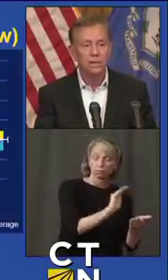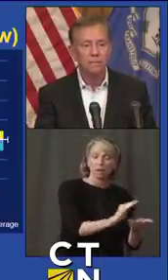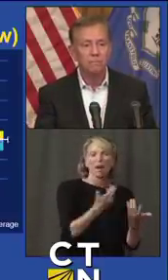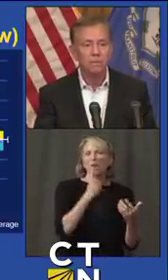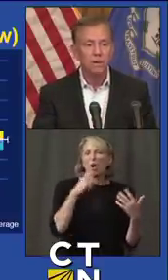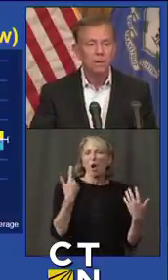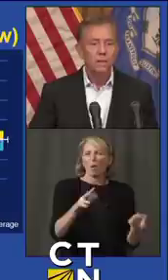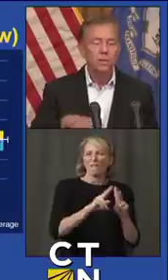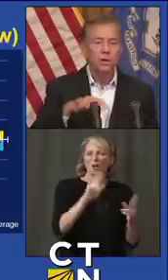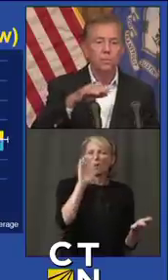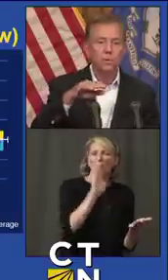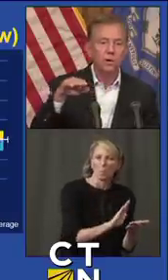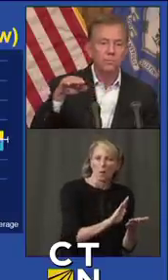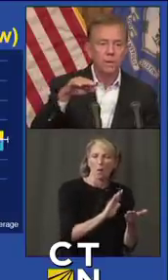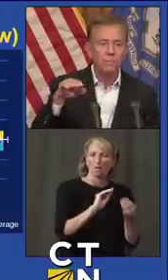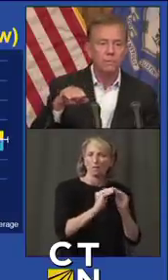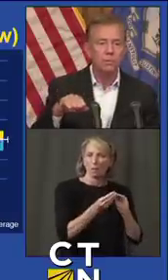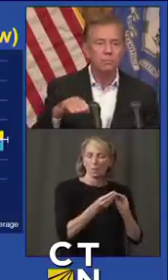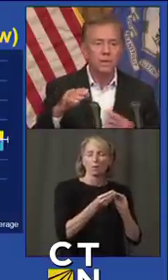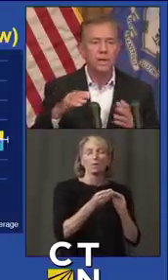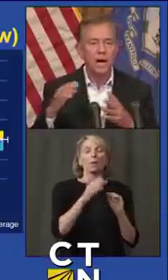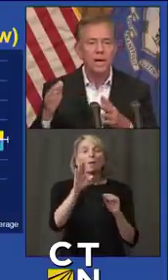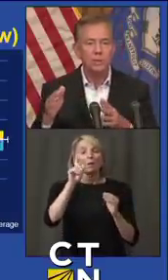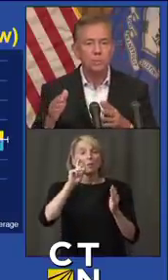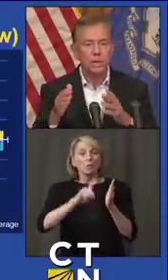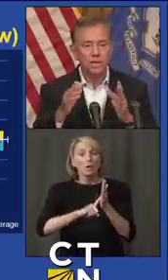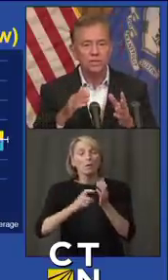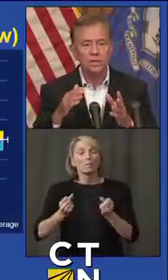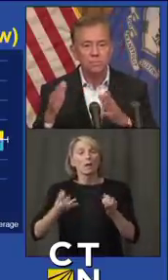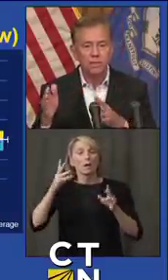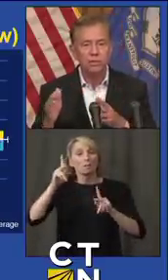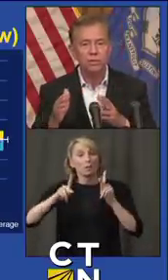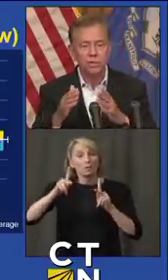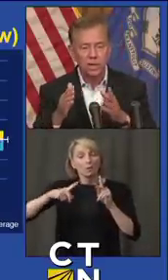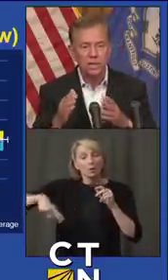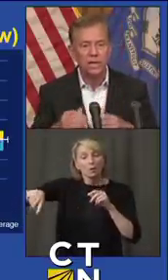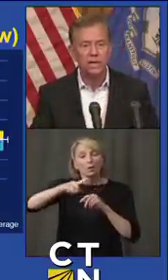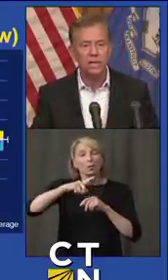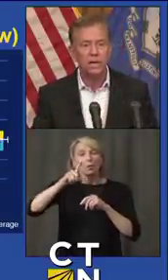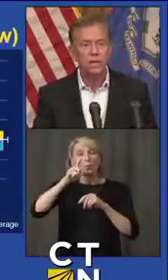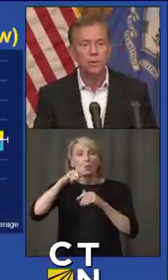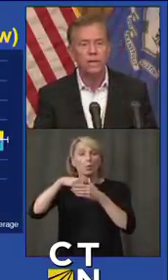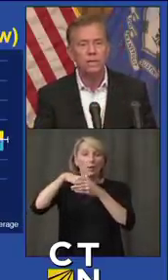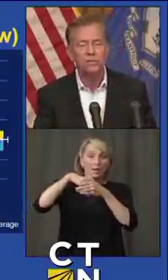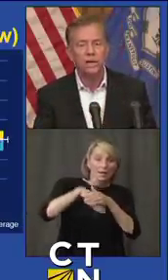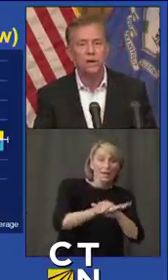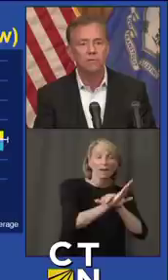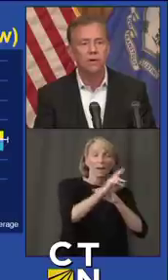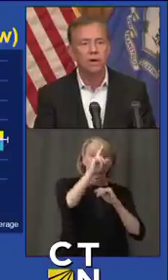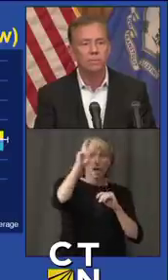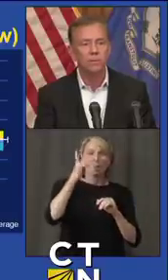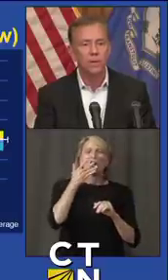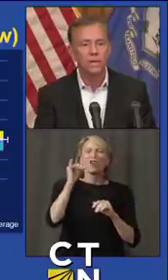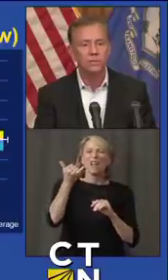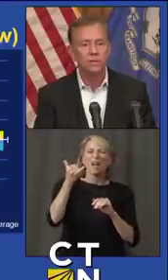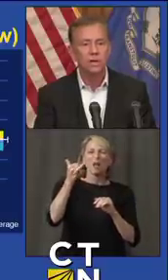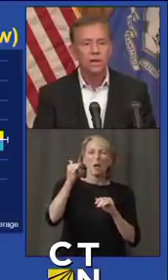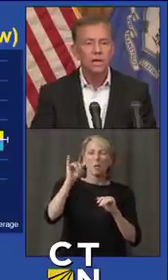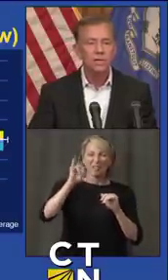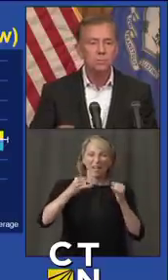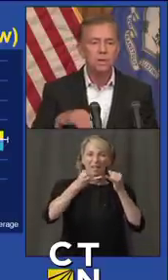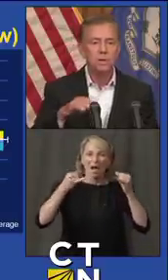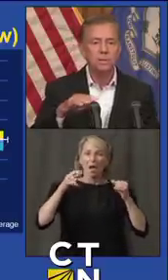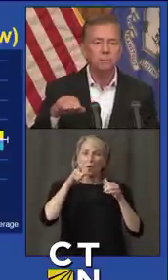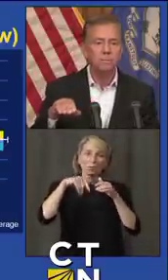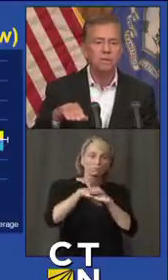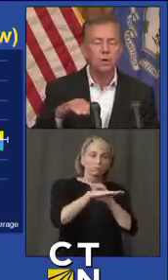that the number of people being hospitalized, the admissions line, that in yellow, we get this out every couple of weeks,